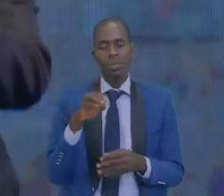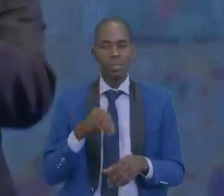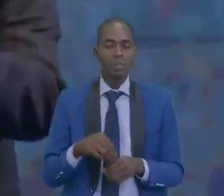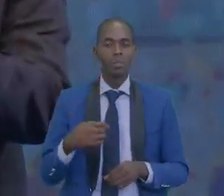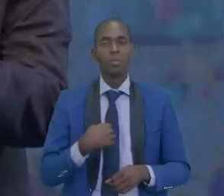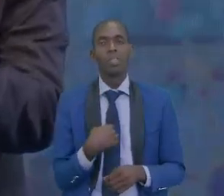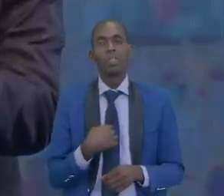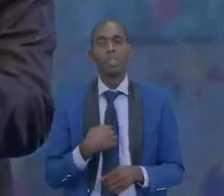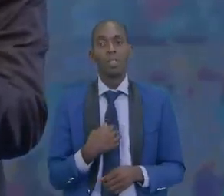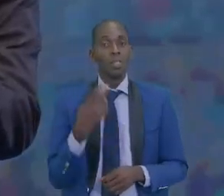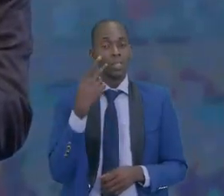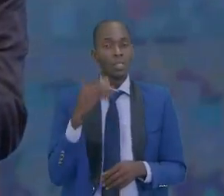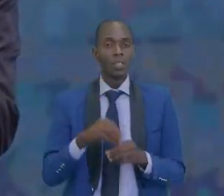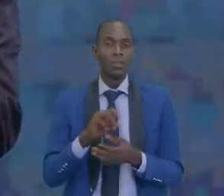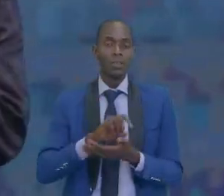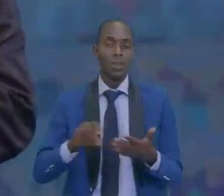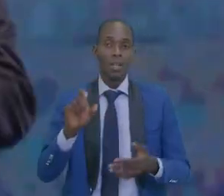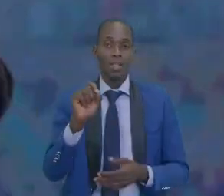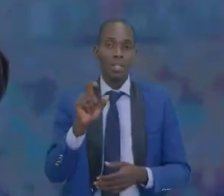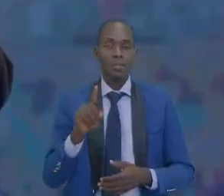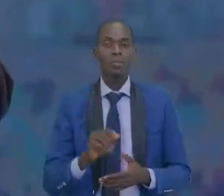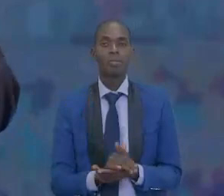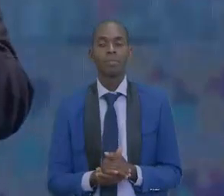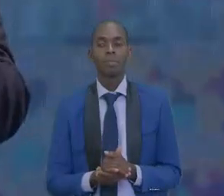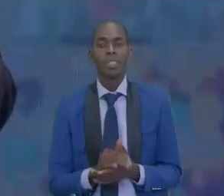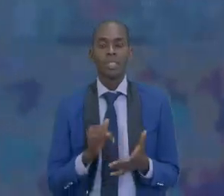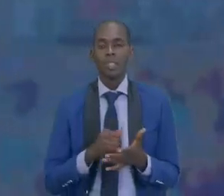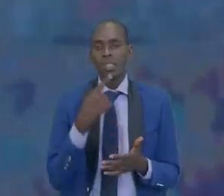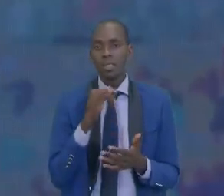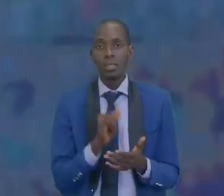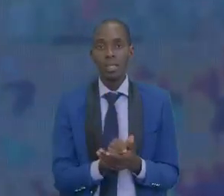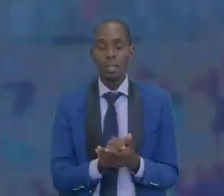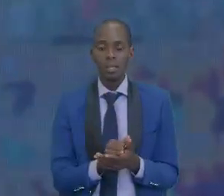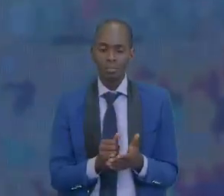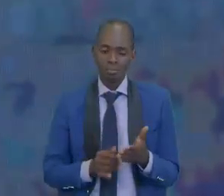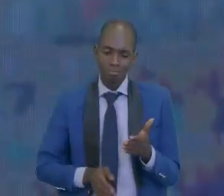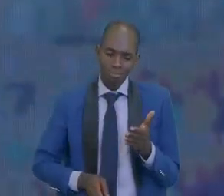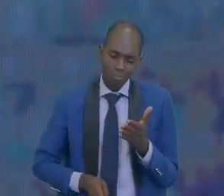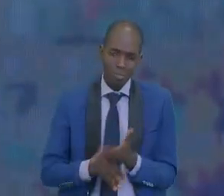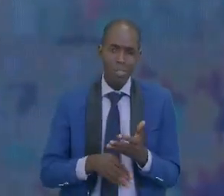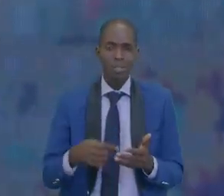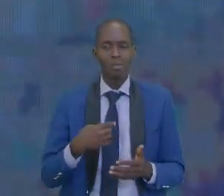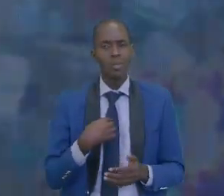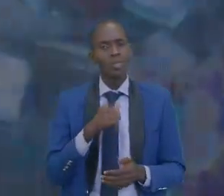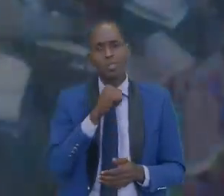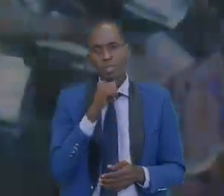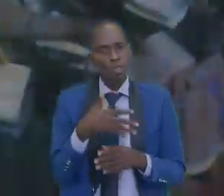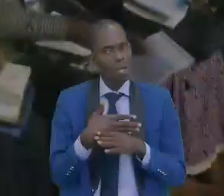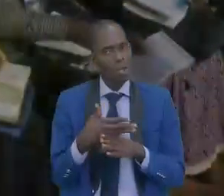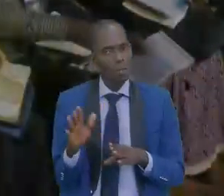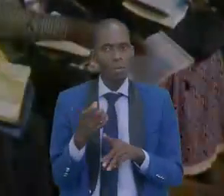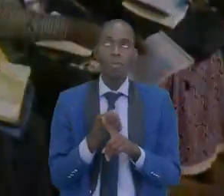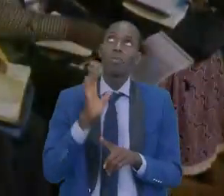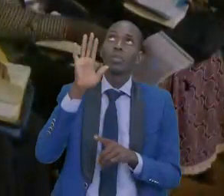And I look at verse 11. It says, cast me not away from thy